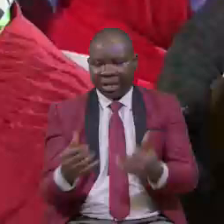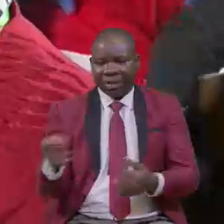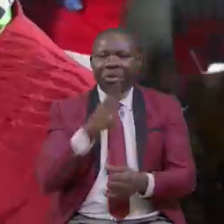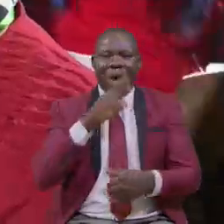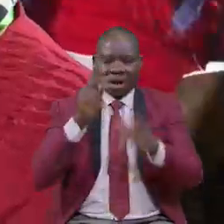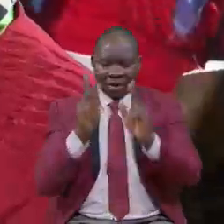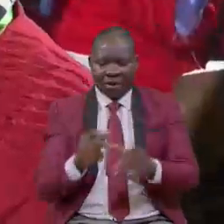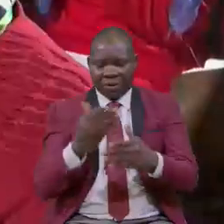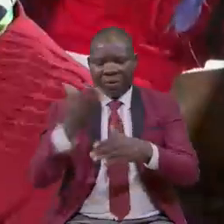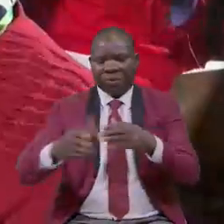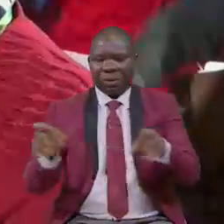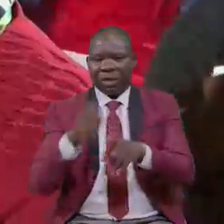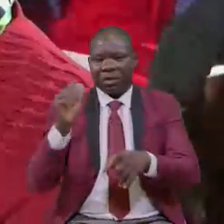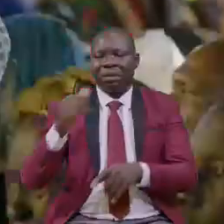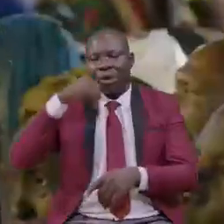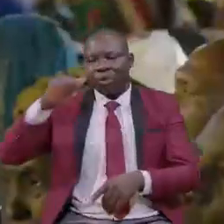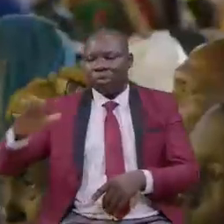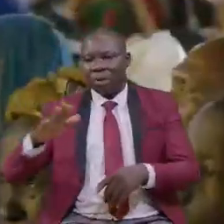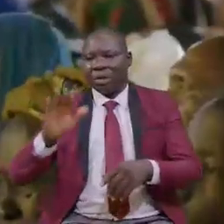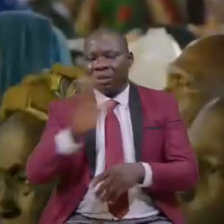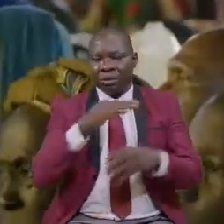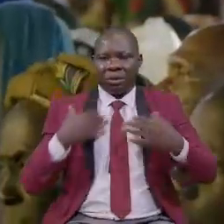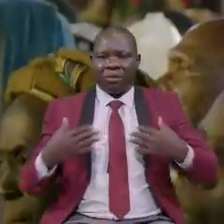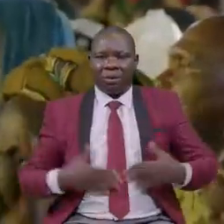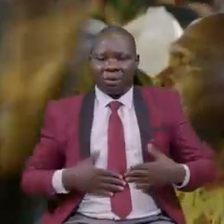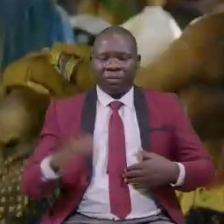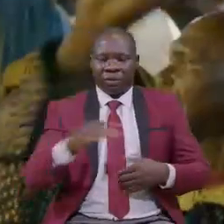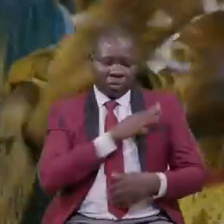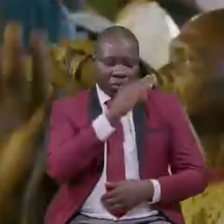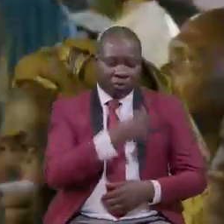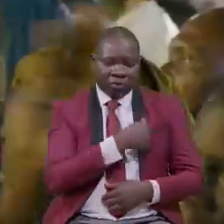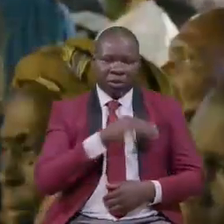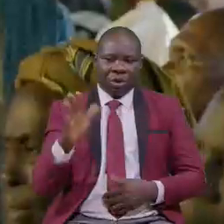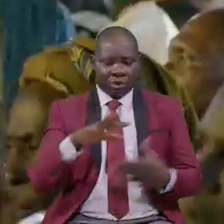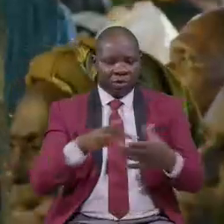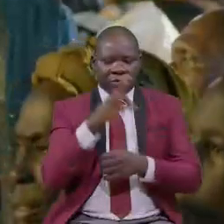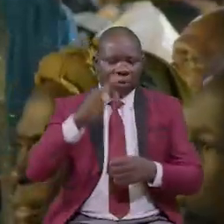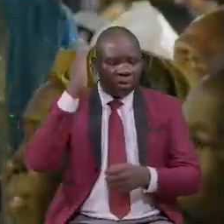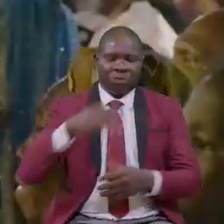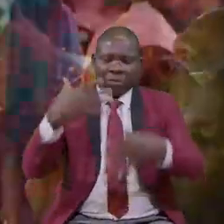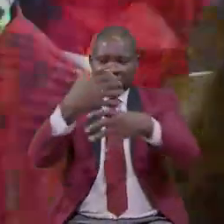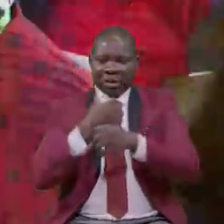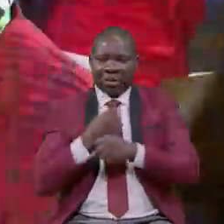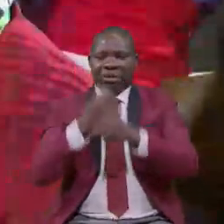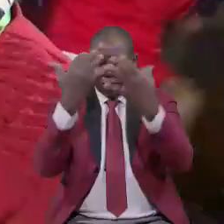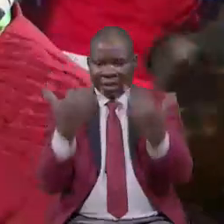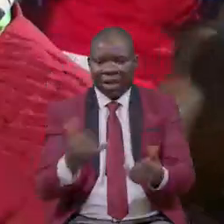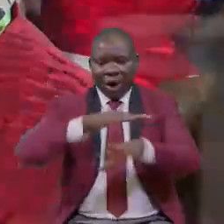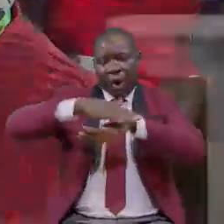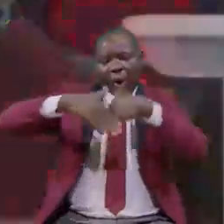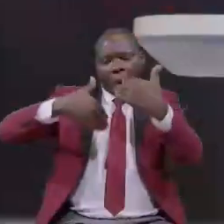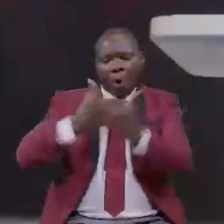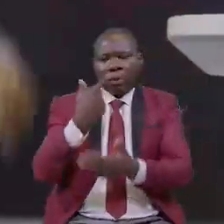woman. Your body, your soul, your spirit will receive now all the blessings